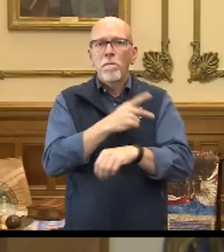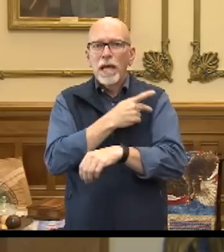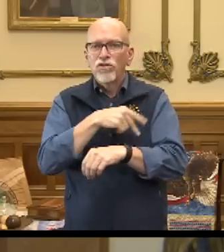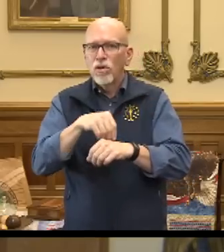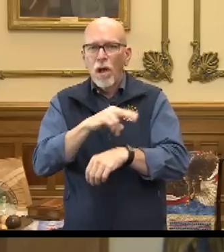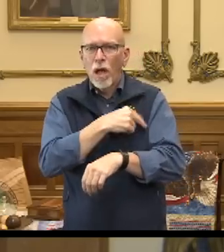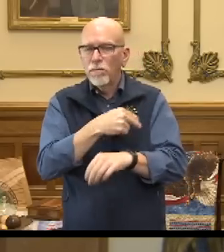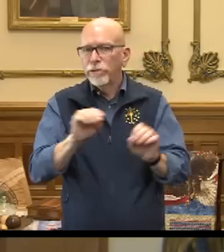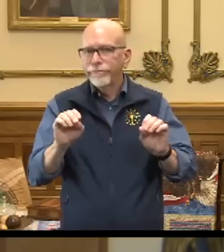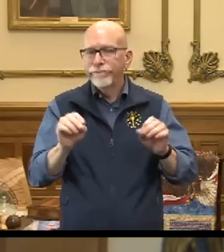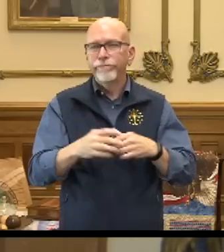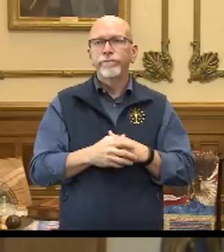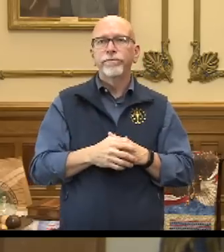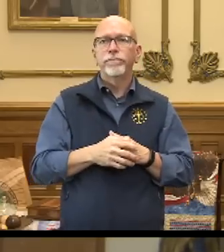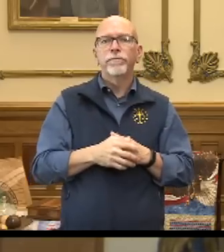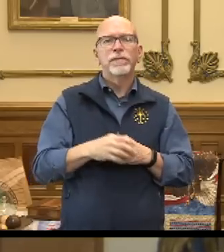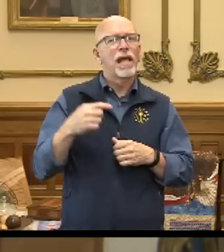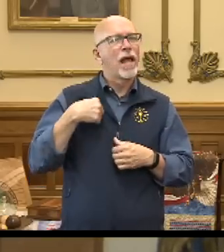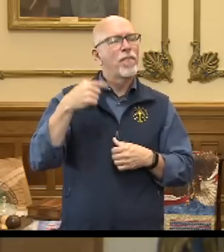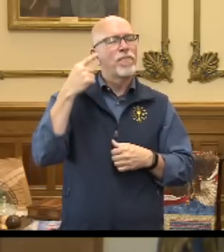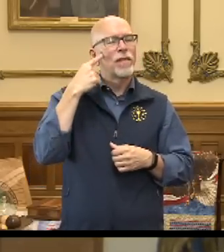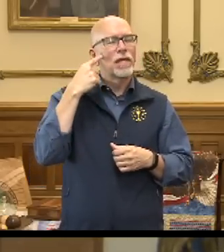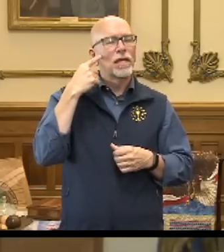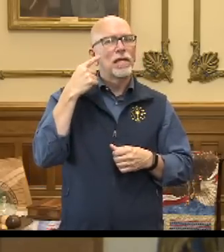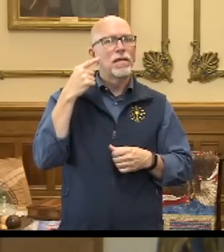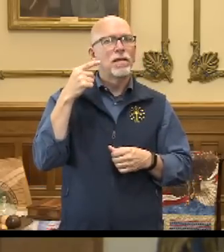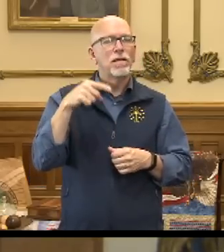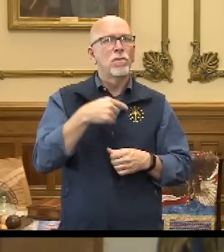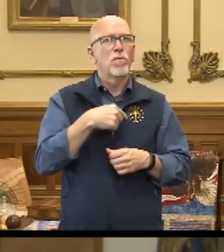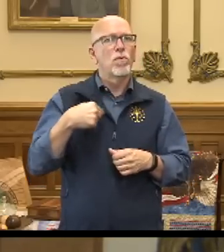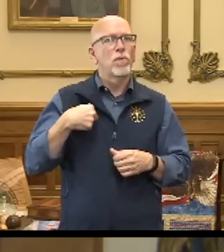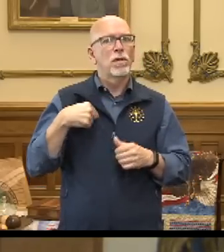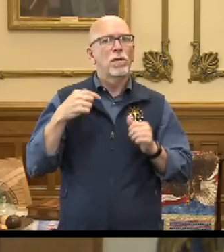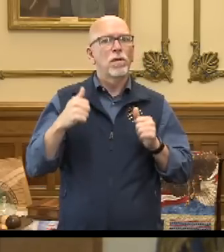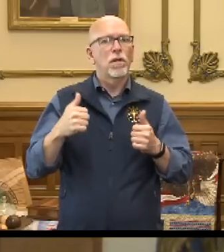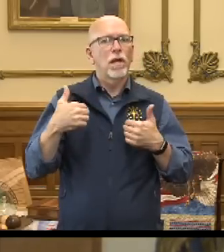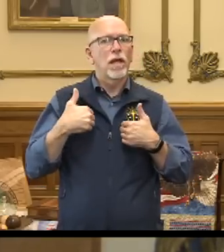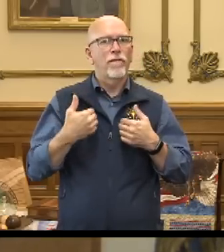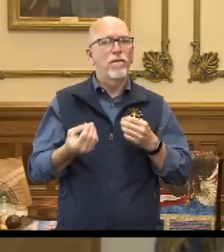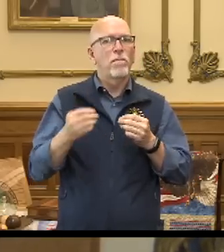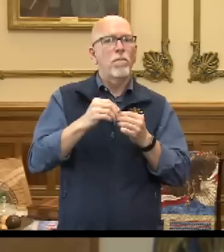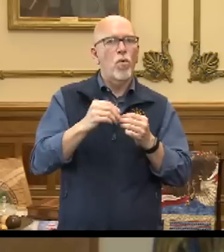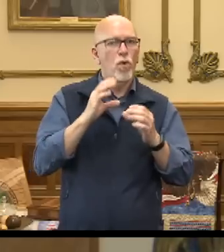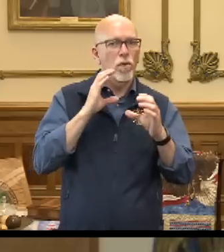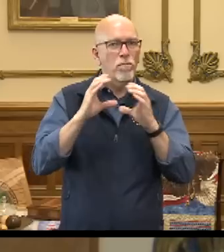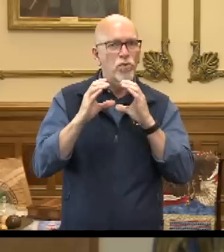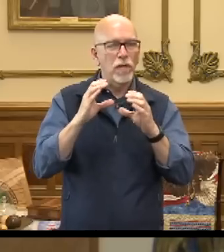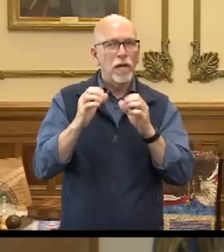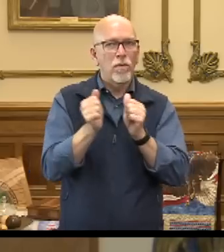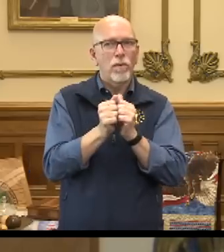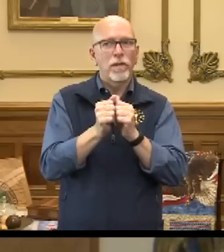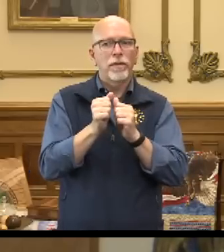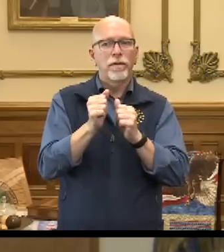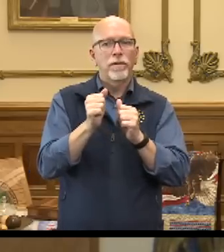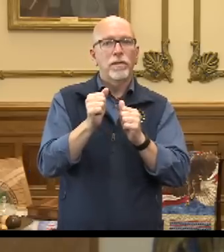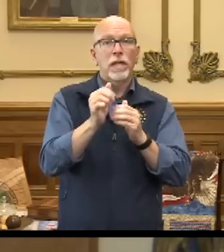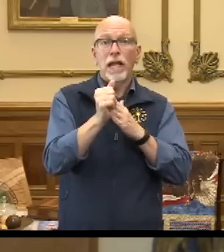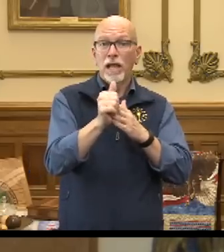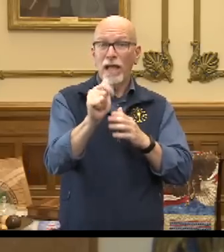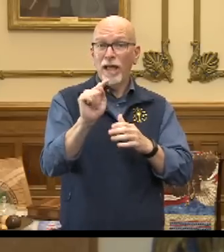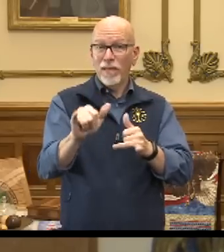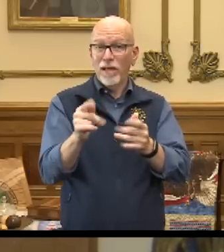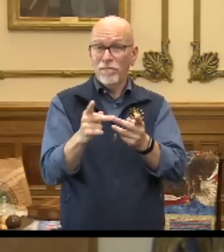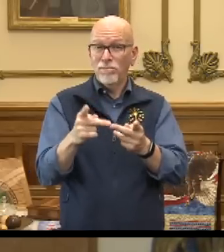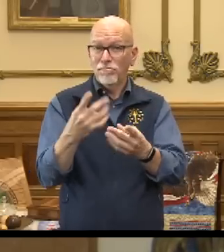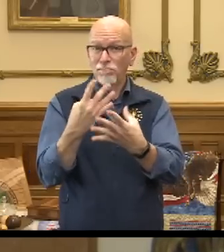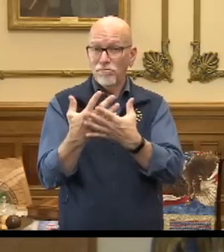in the hospital. I think that we've been able to have increased communication, not only with the leadership at the